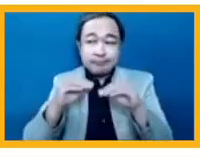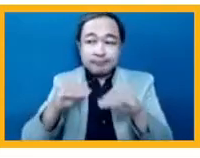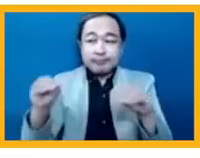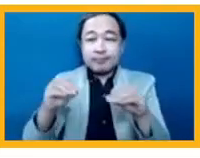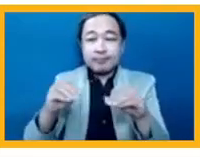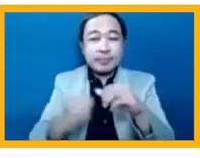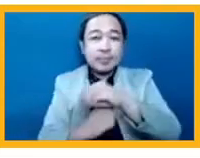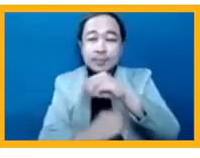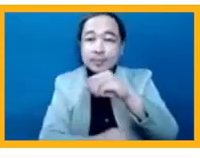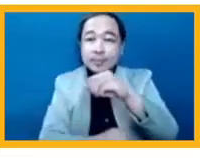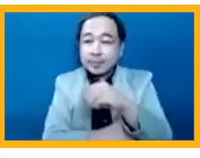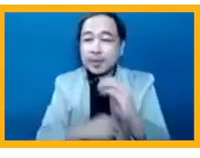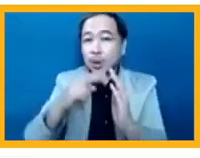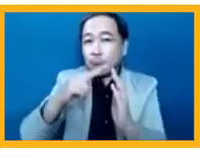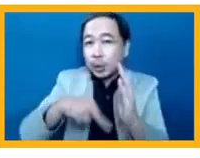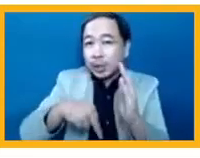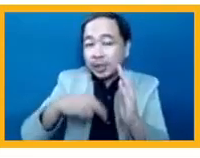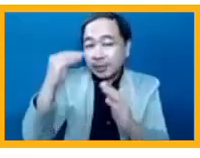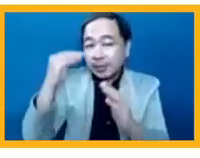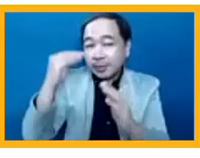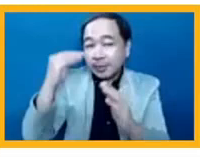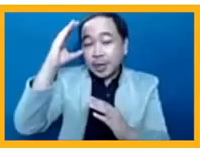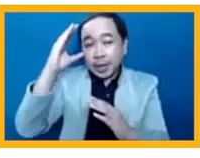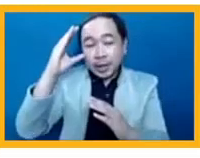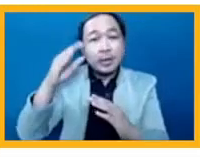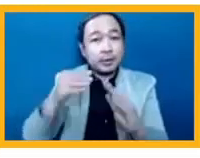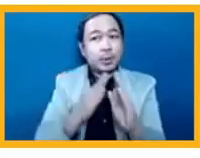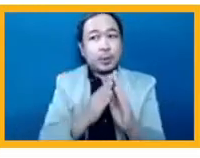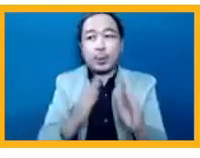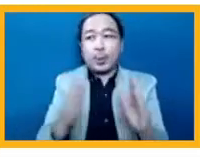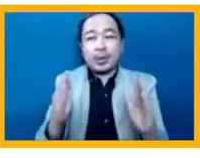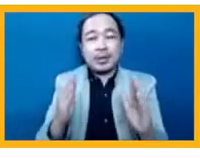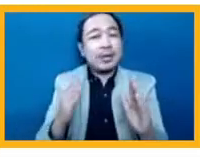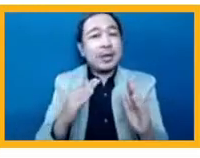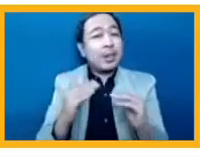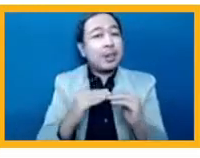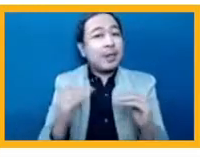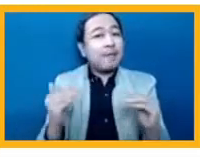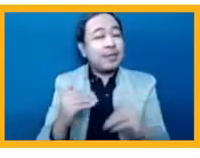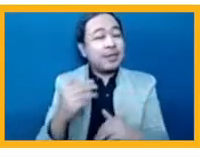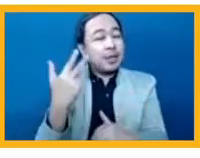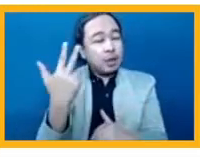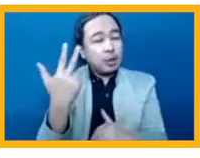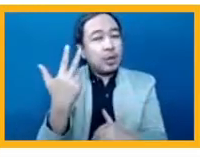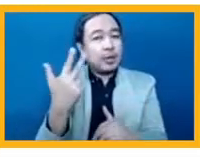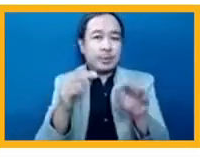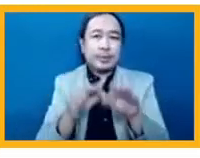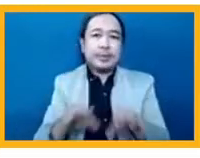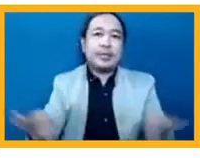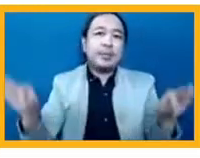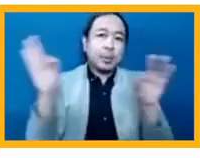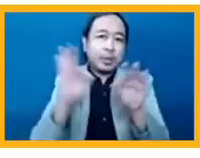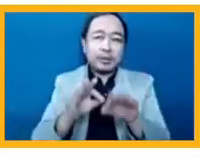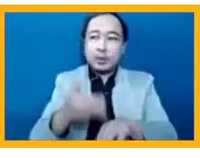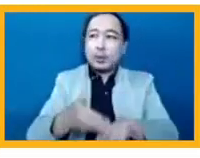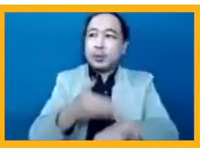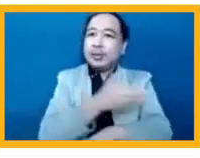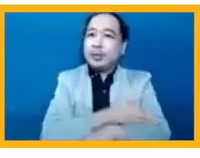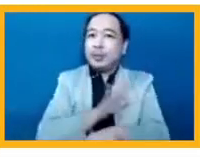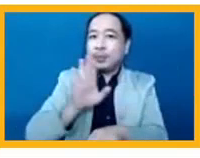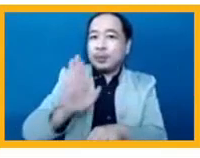math skills by grade 3, is most critical to improve learning outcomes for all children. Next slide,